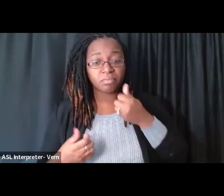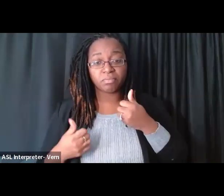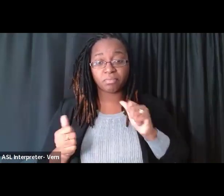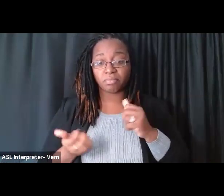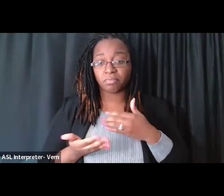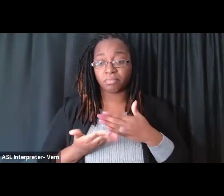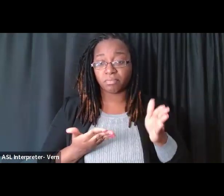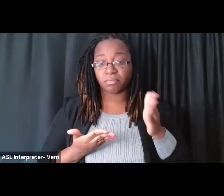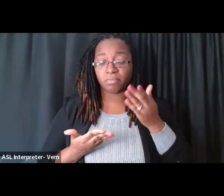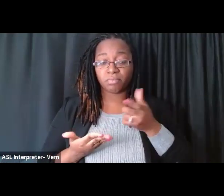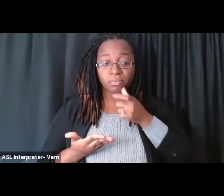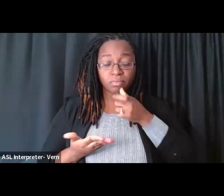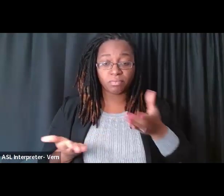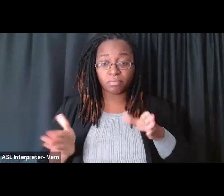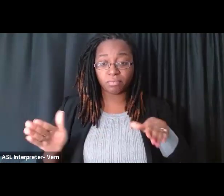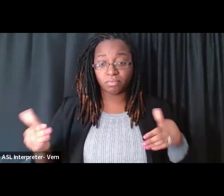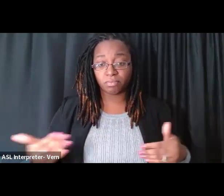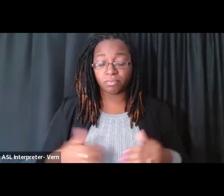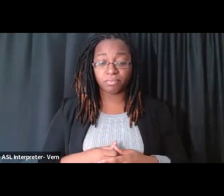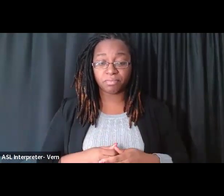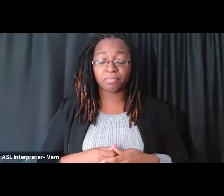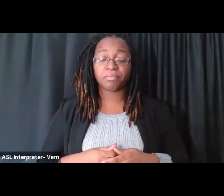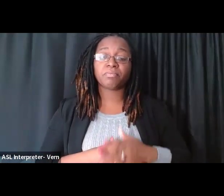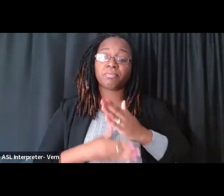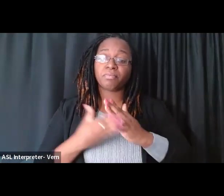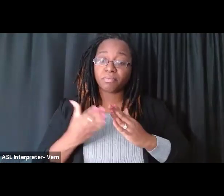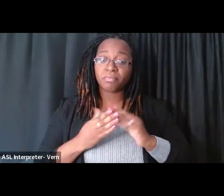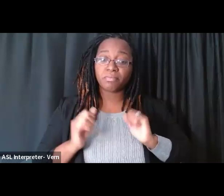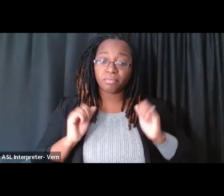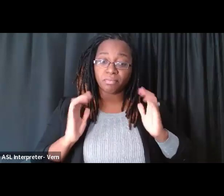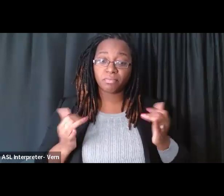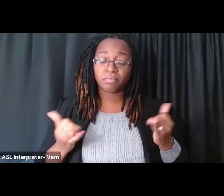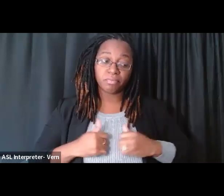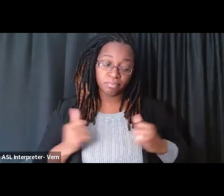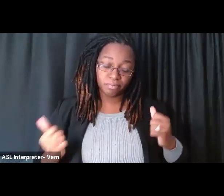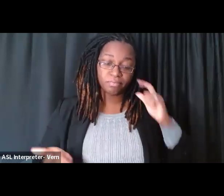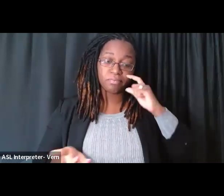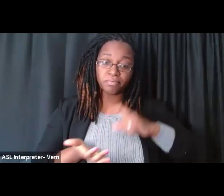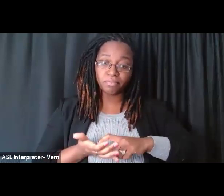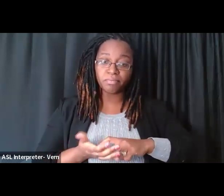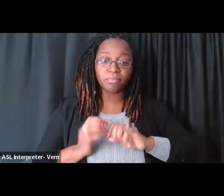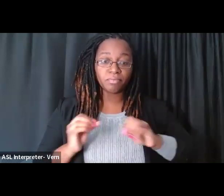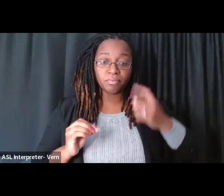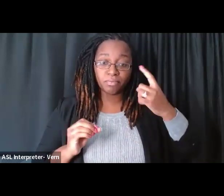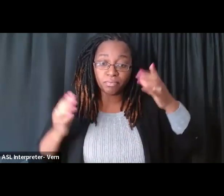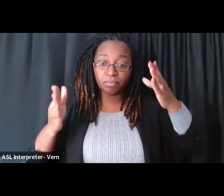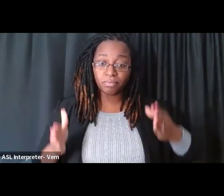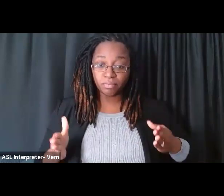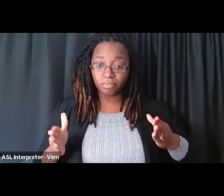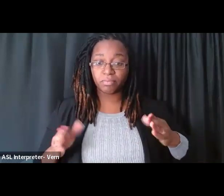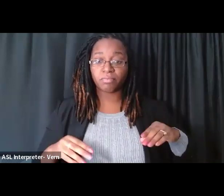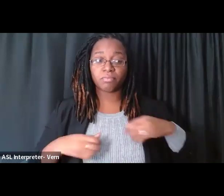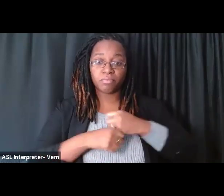exclusion in the room. While some practitioners have openly acknowledged that no one person created the idea of consent or